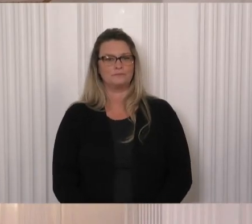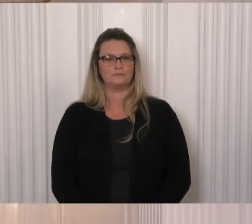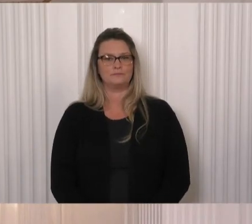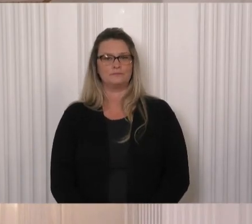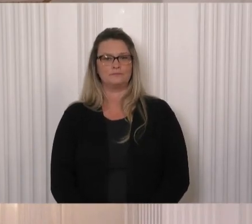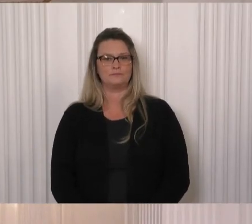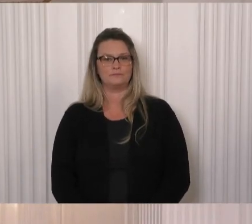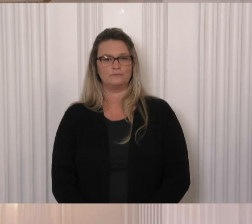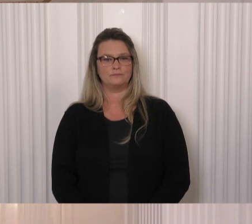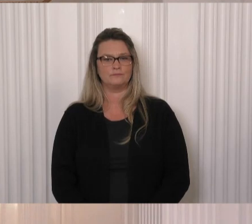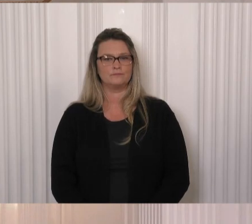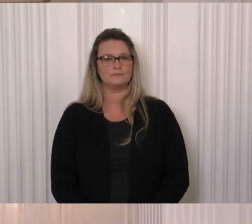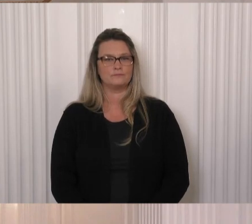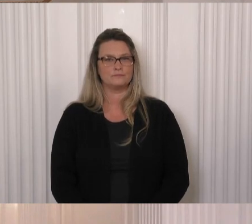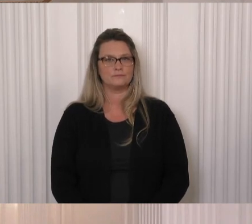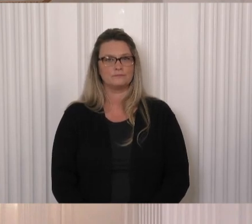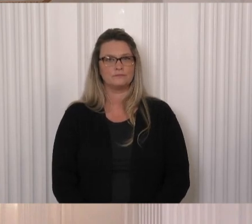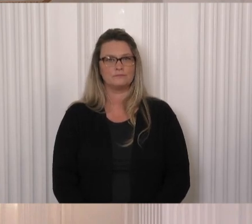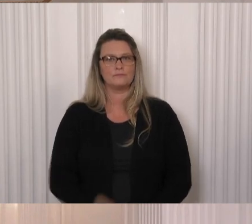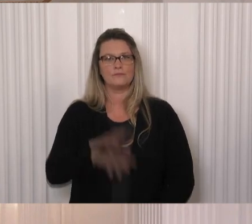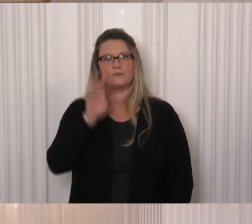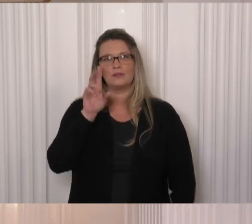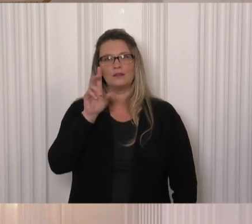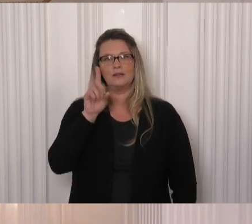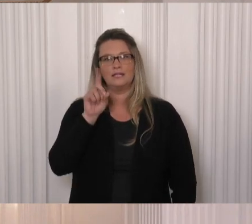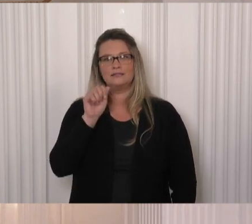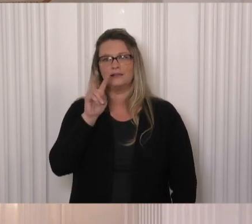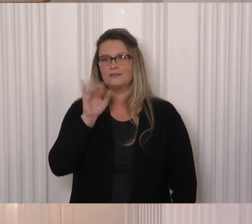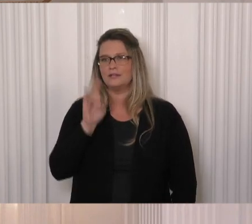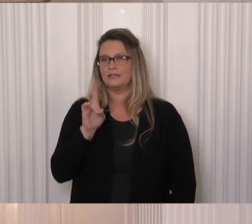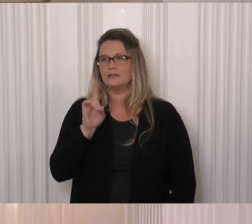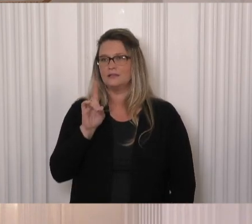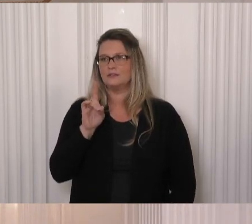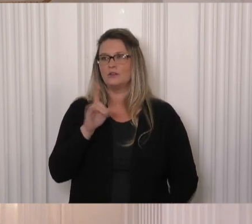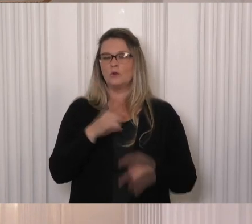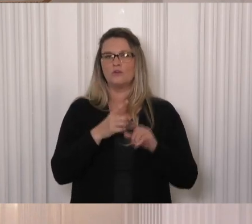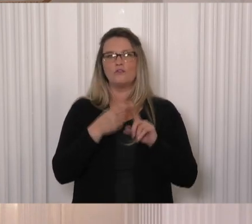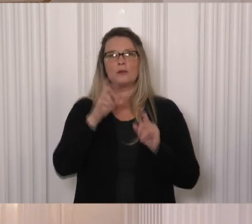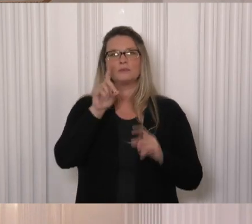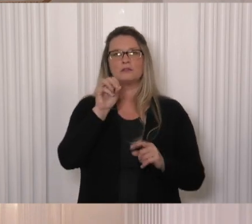All right, thank you, Brad. Up next is David Beard with the Dominion Post.